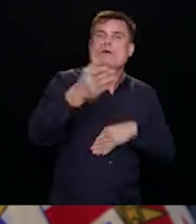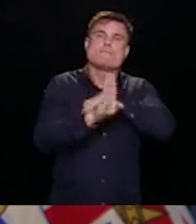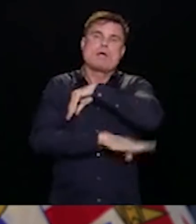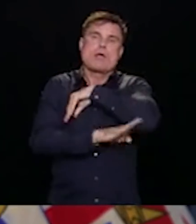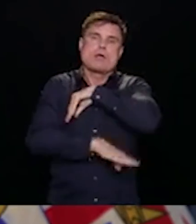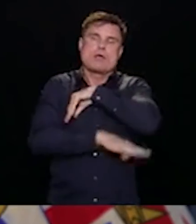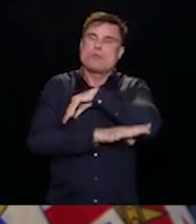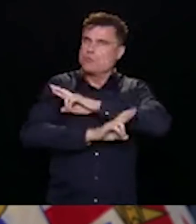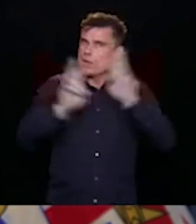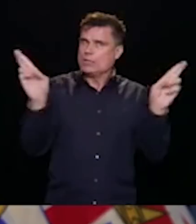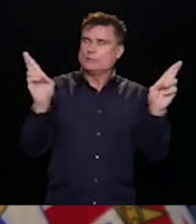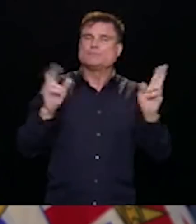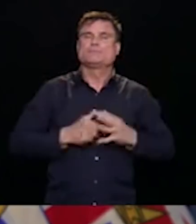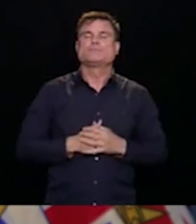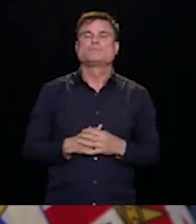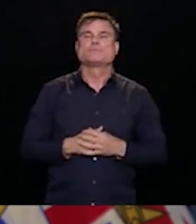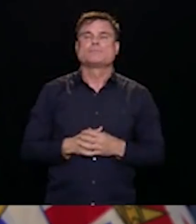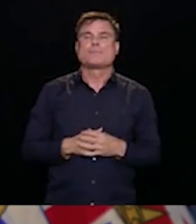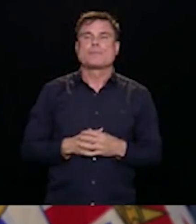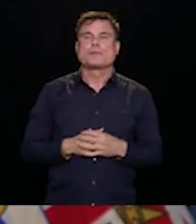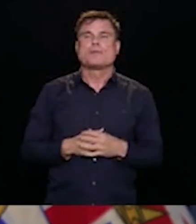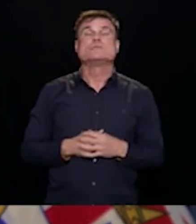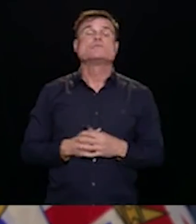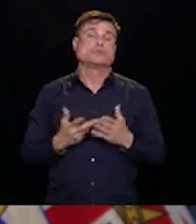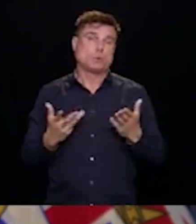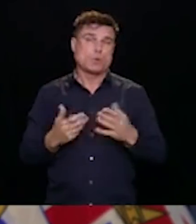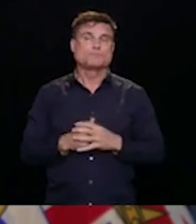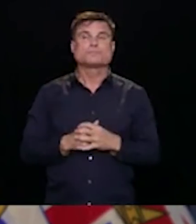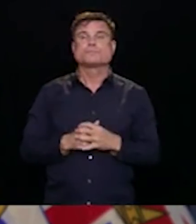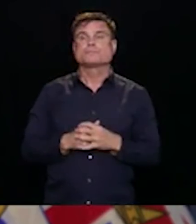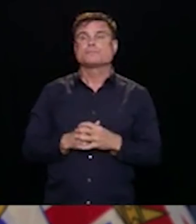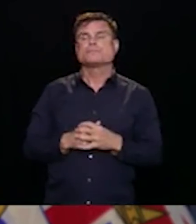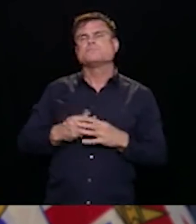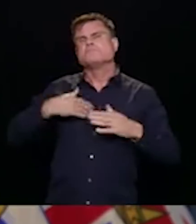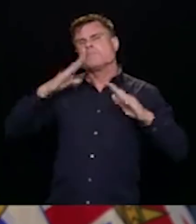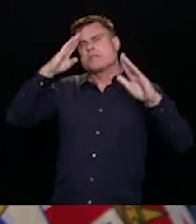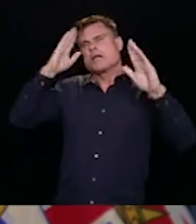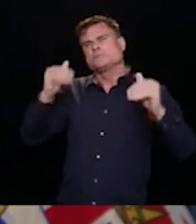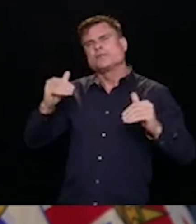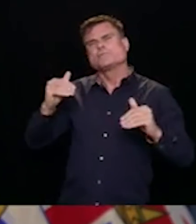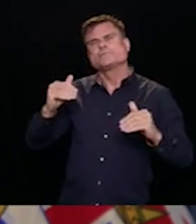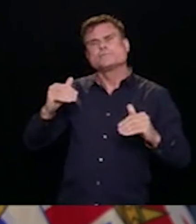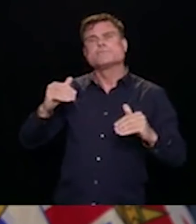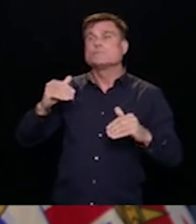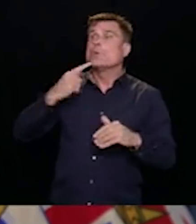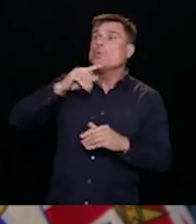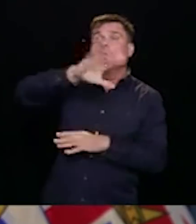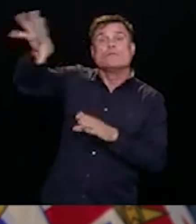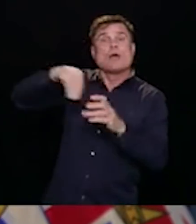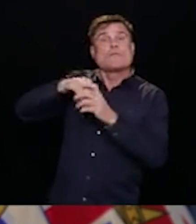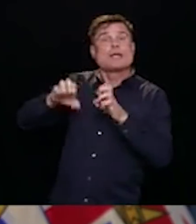who are taking the learnings from the last month to be able to come up with contingency plans for what school will look like